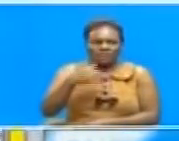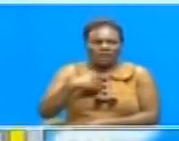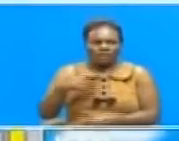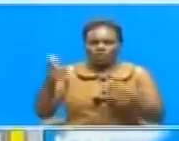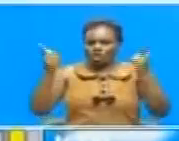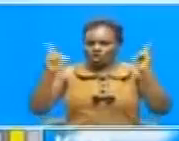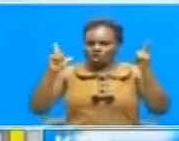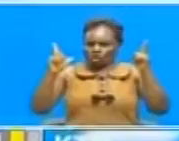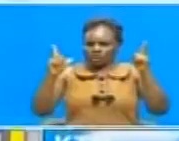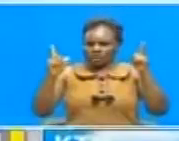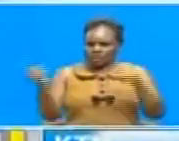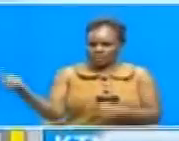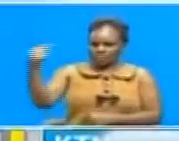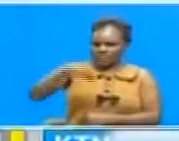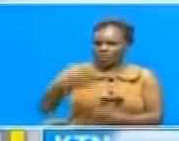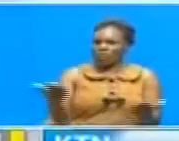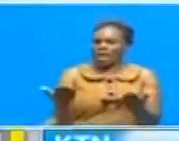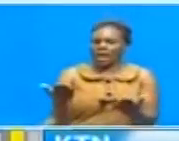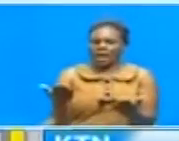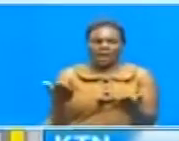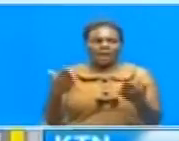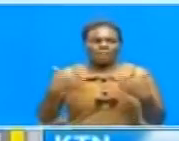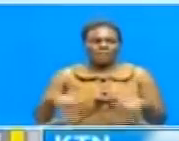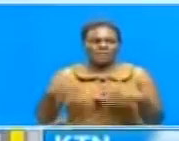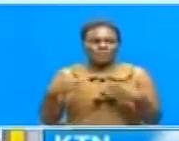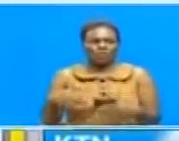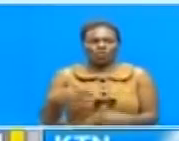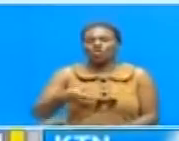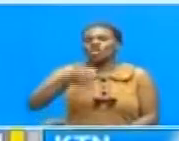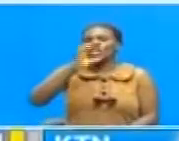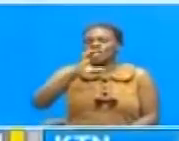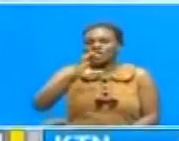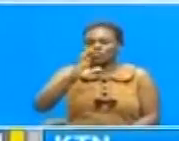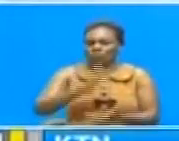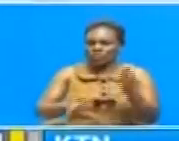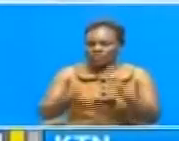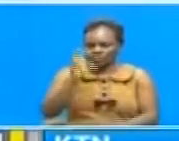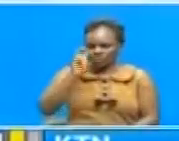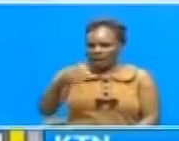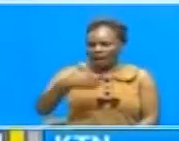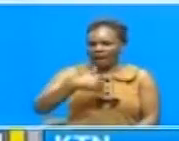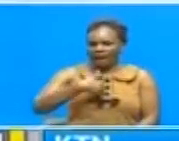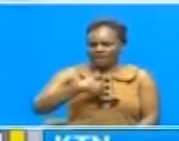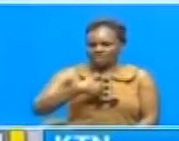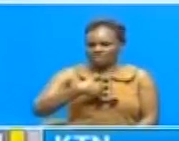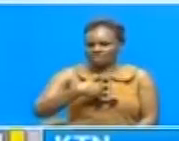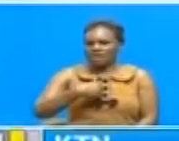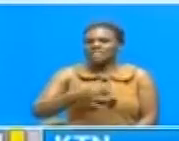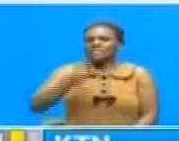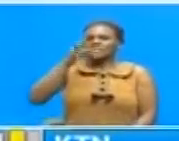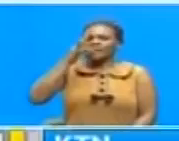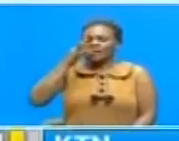white vehicles, the canters, and they bring it to the people who just drink without checking. So you have that